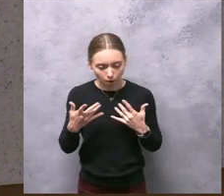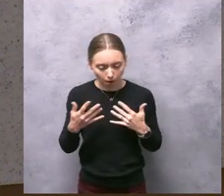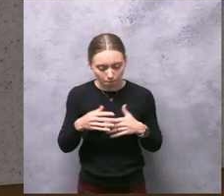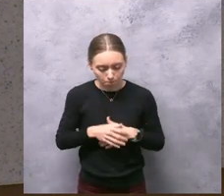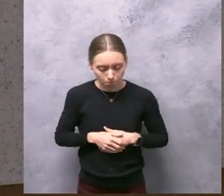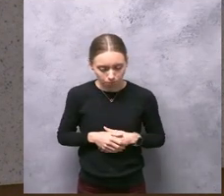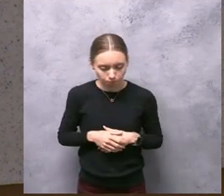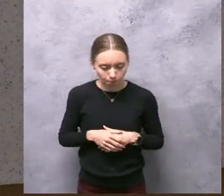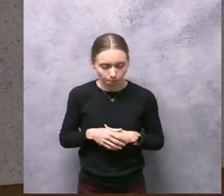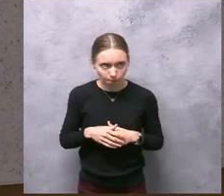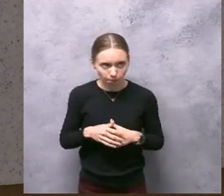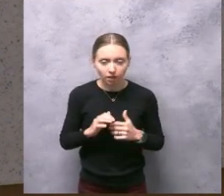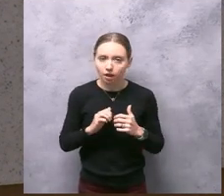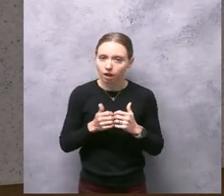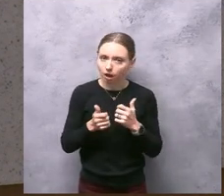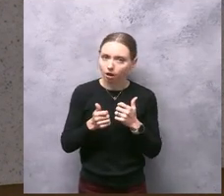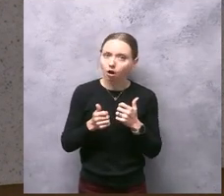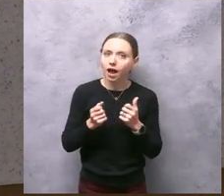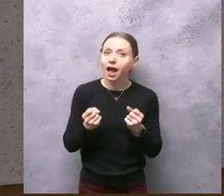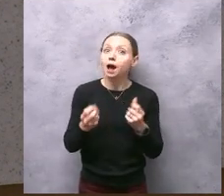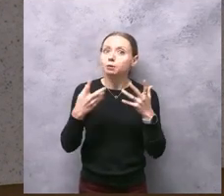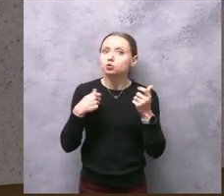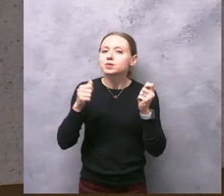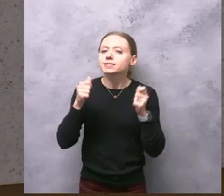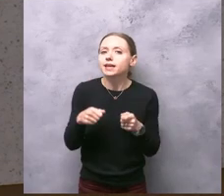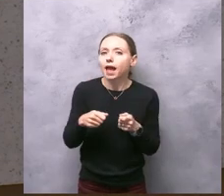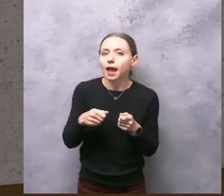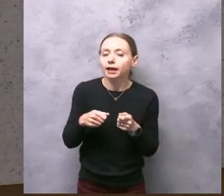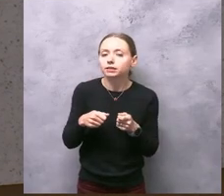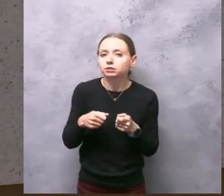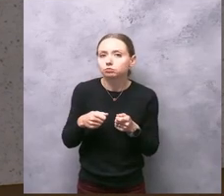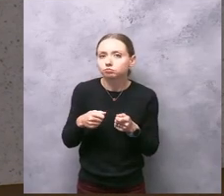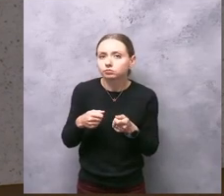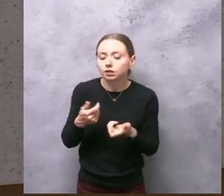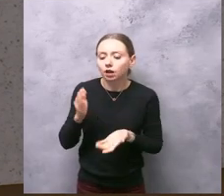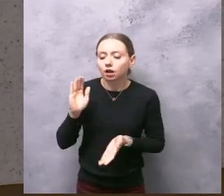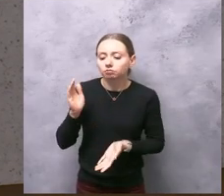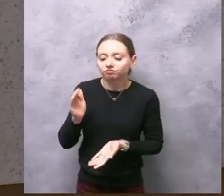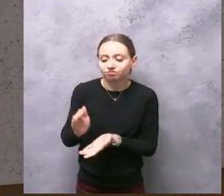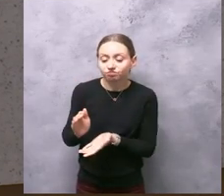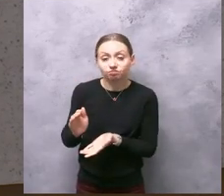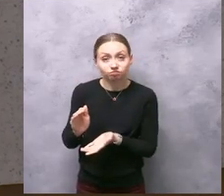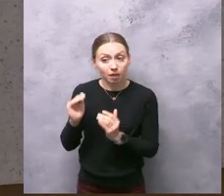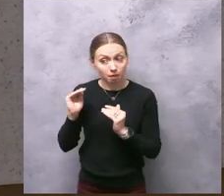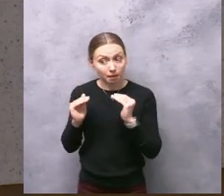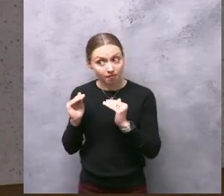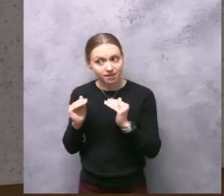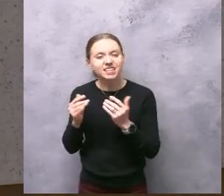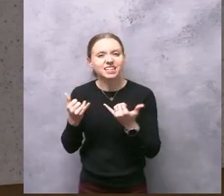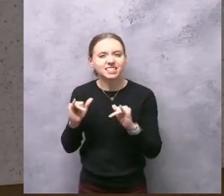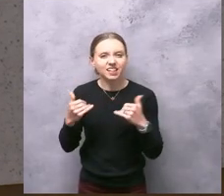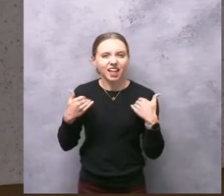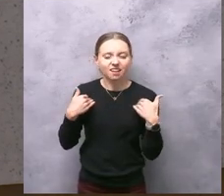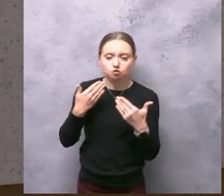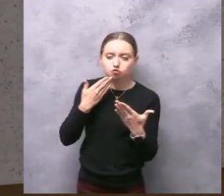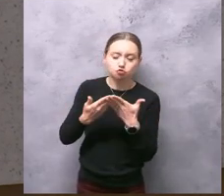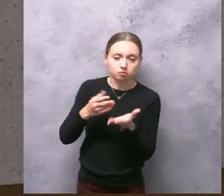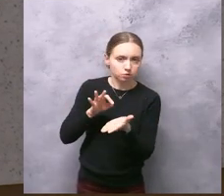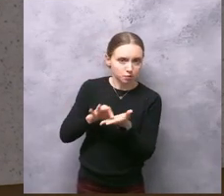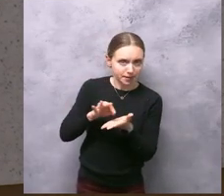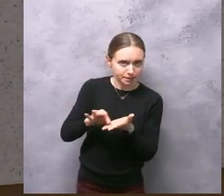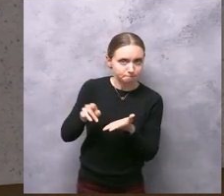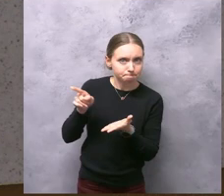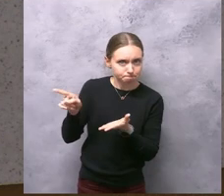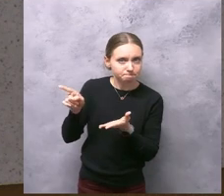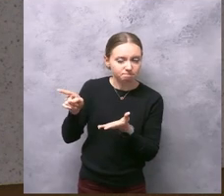is how far we can go into fund balance each year, maybe, and still be okay with the rating agencies. So they like to be able to see